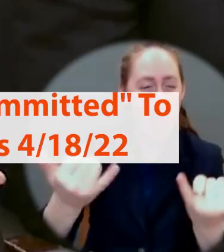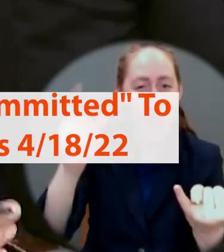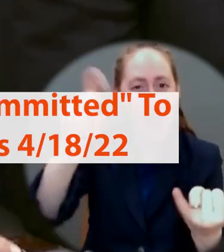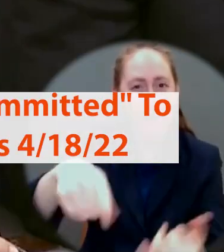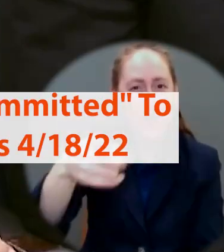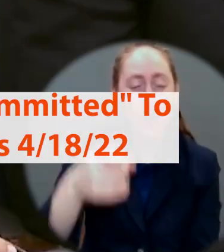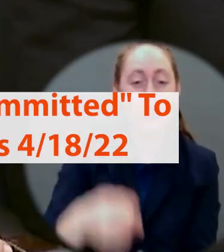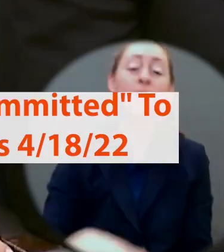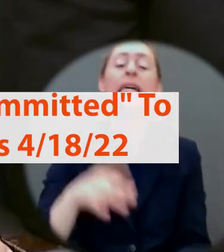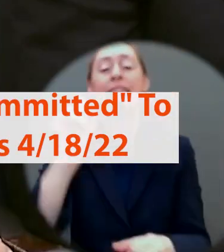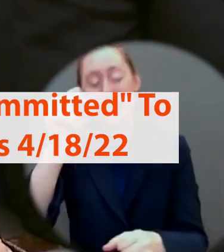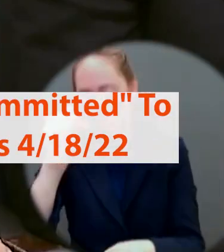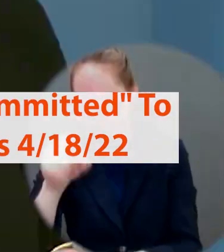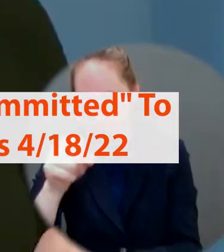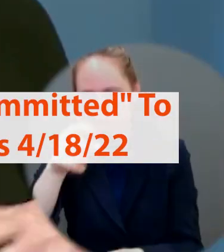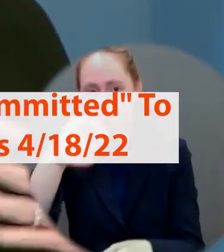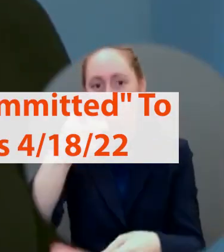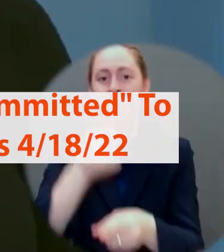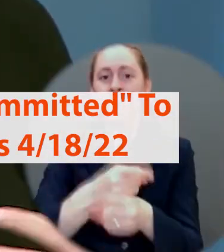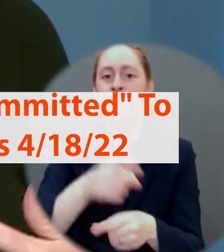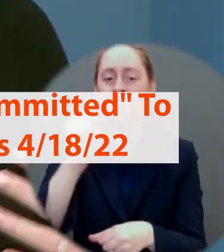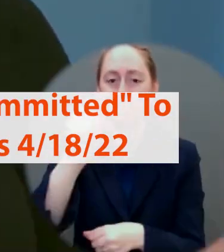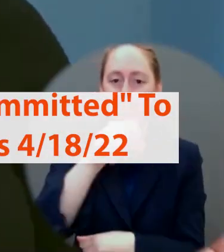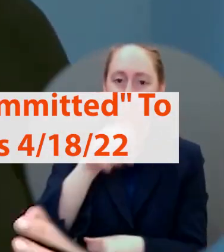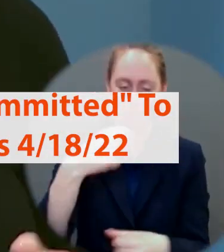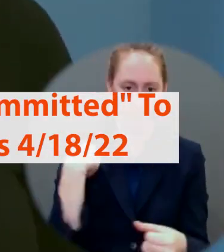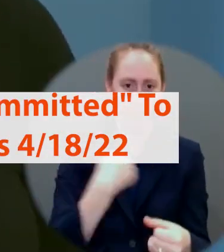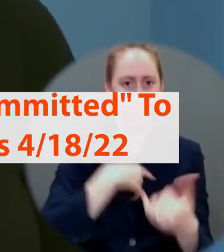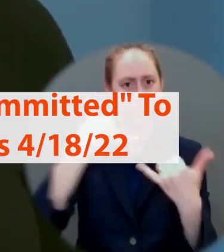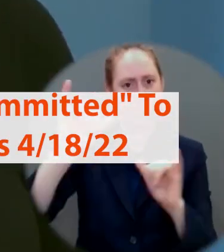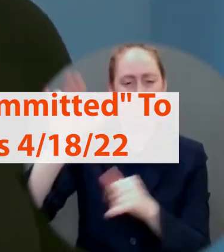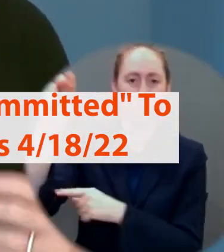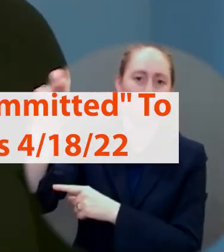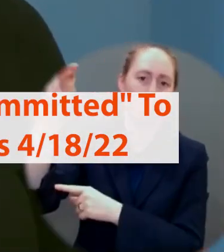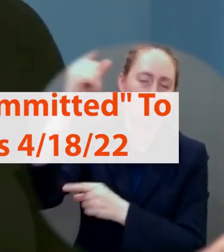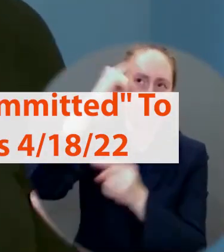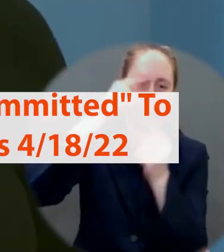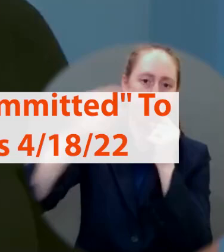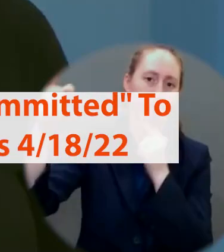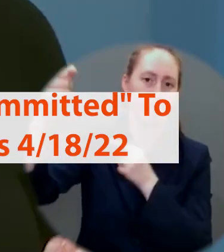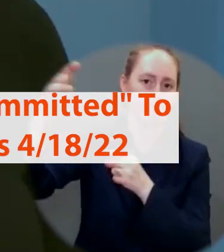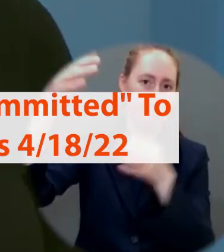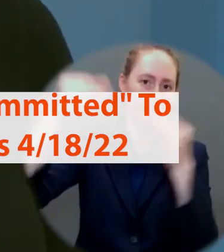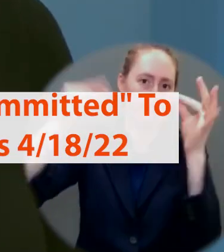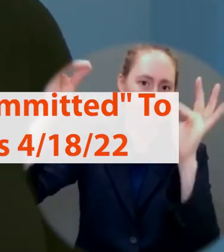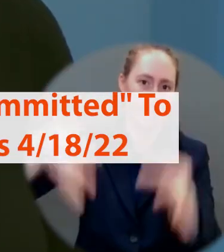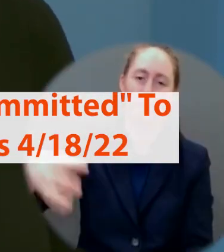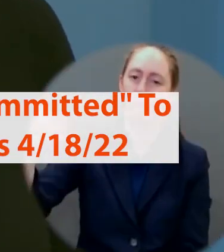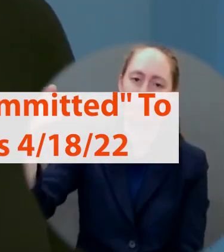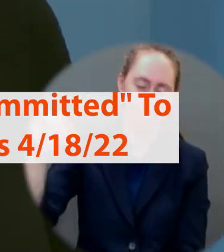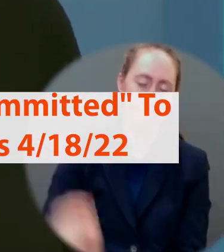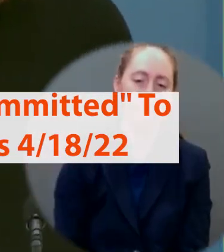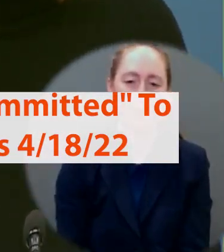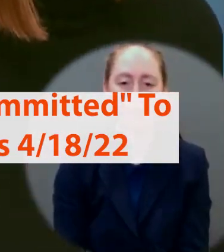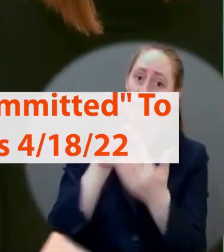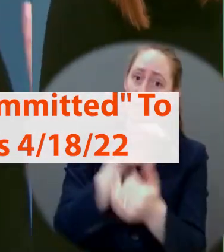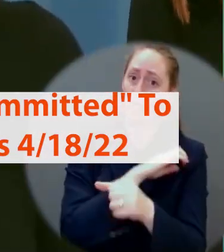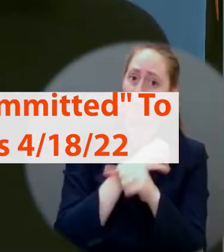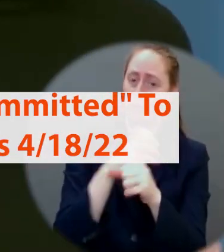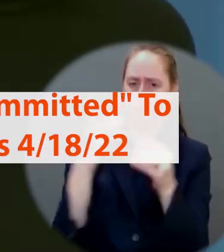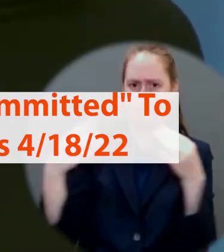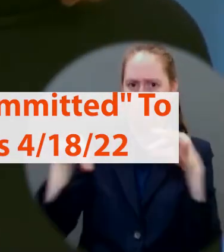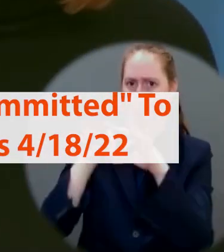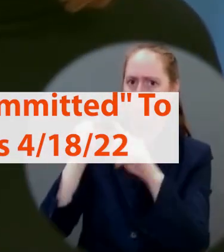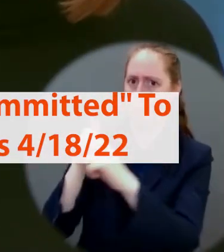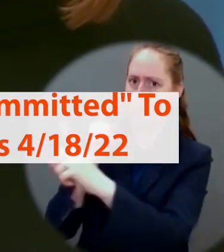is the situation that you're in. It is, and we're going to continue. There's obviously, we're going to continue to fight this legal action.